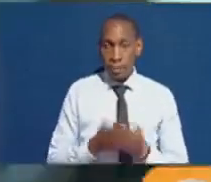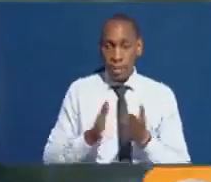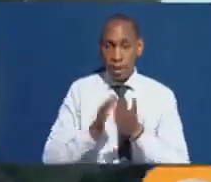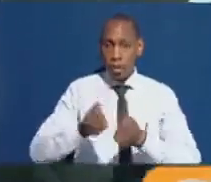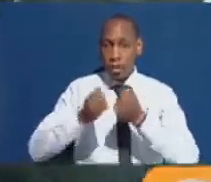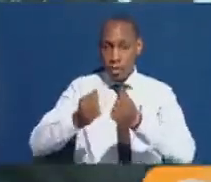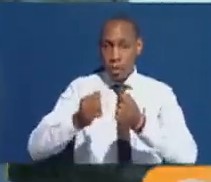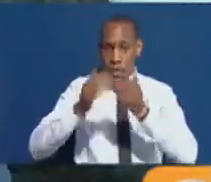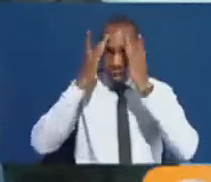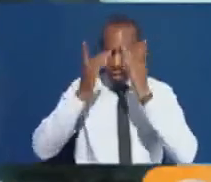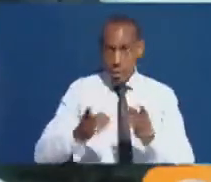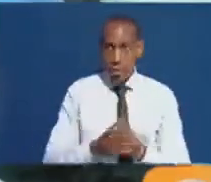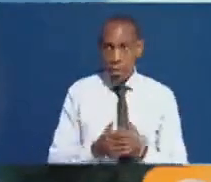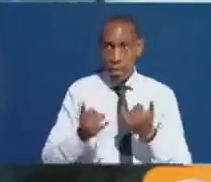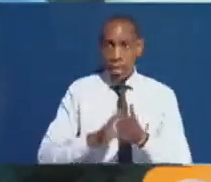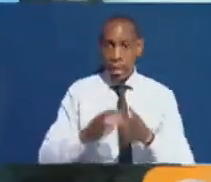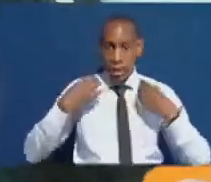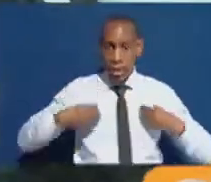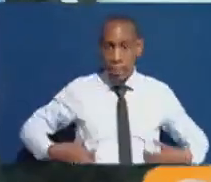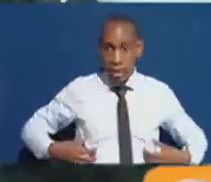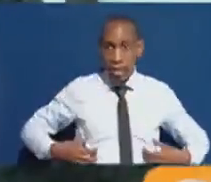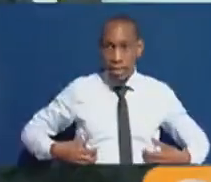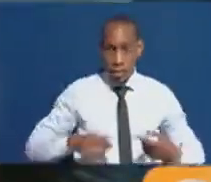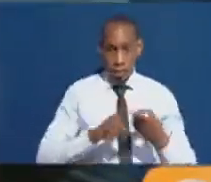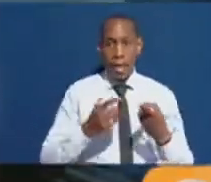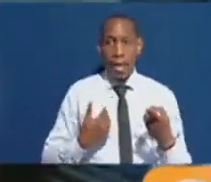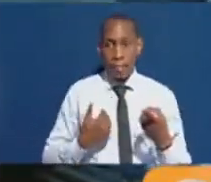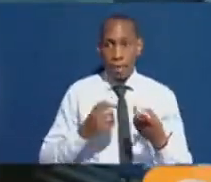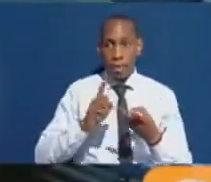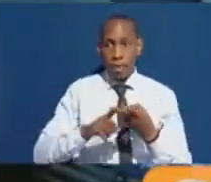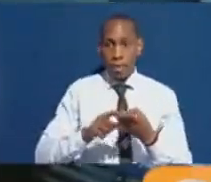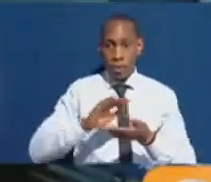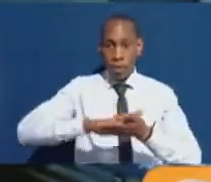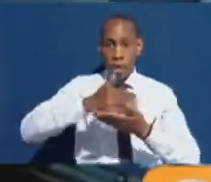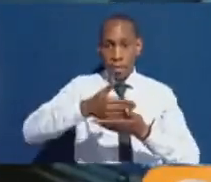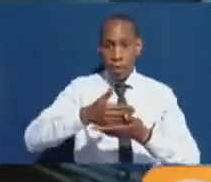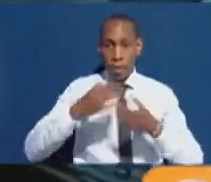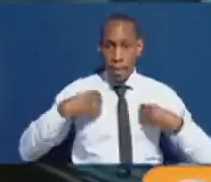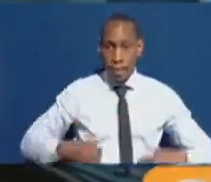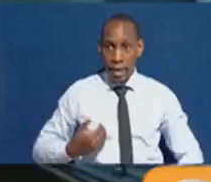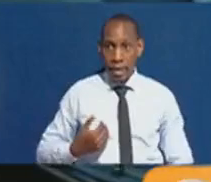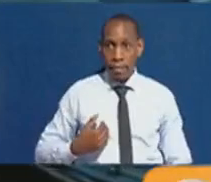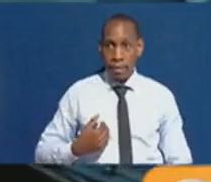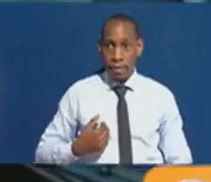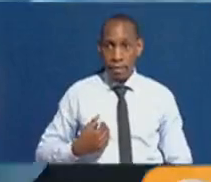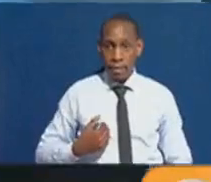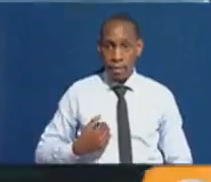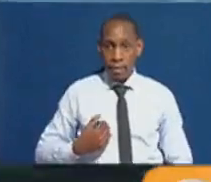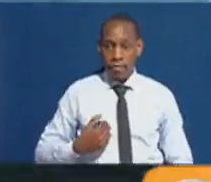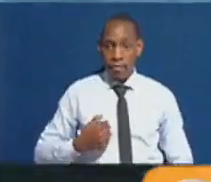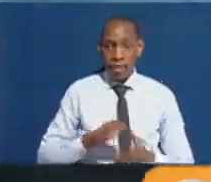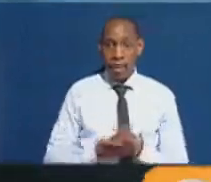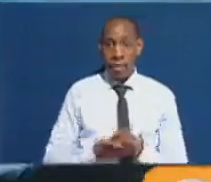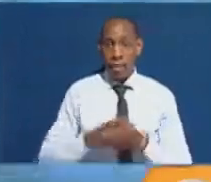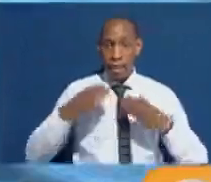now, the products that we have is the backpack. We currently have the backpack. We have the laptop sling bag and the duffel bags. We're